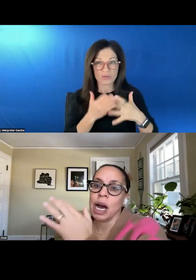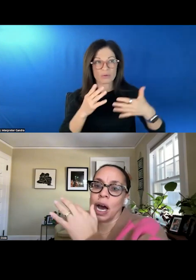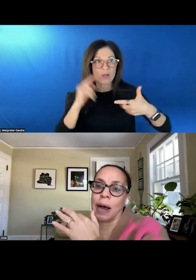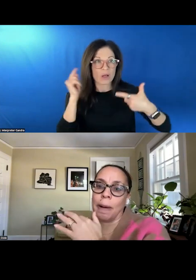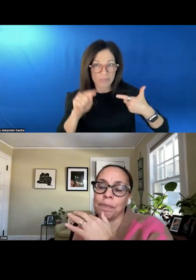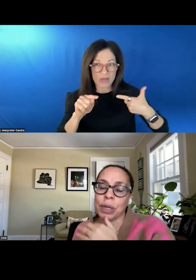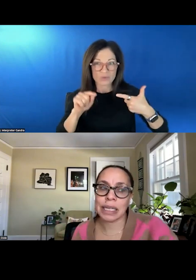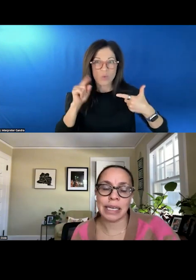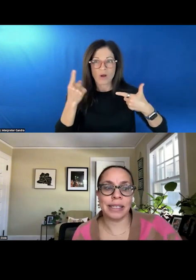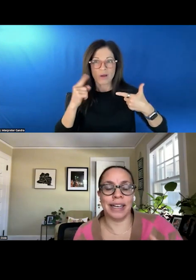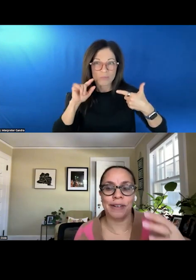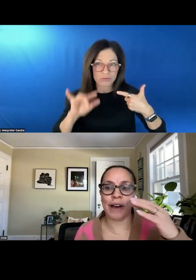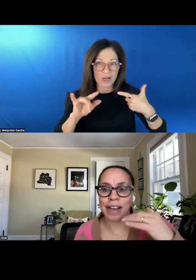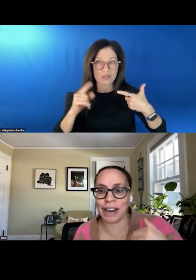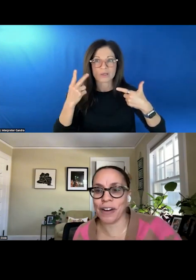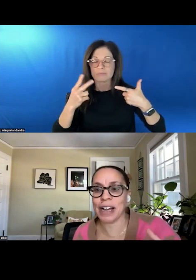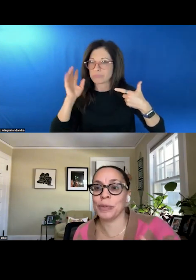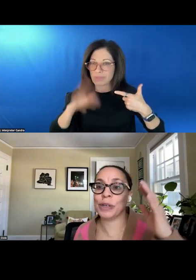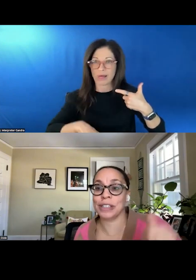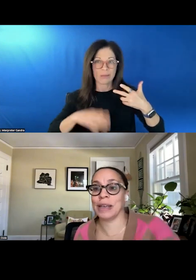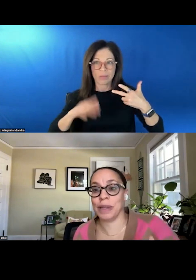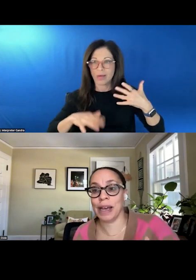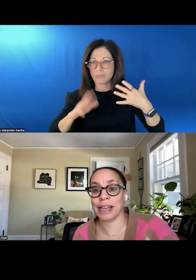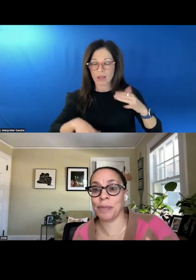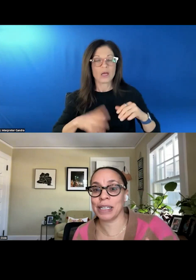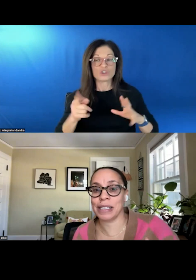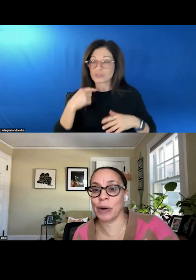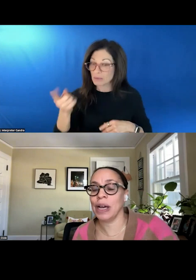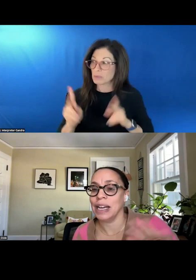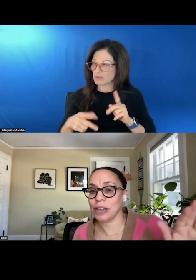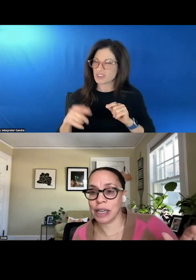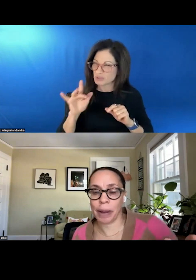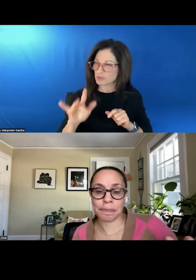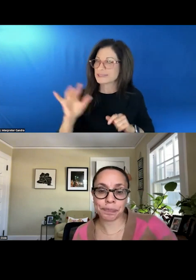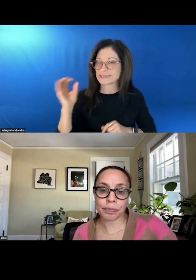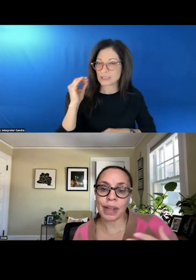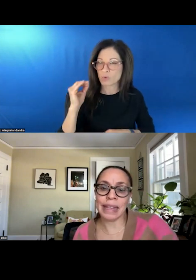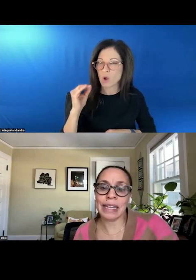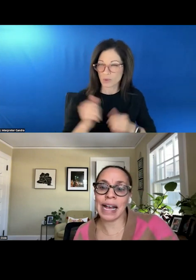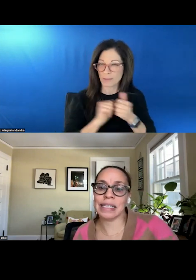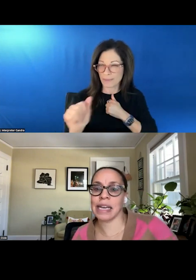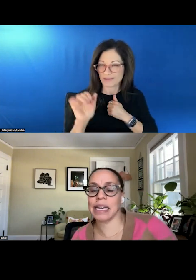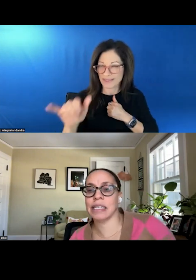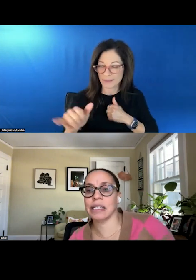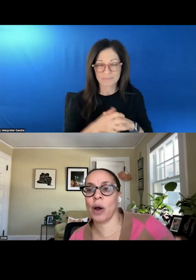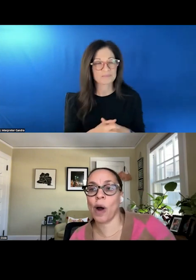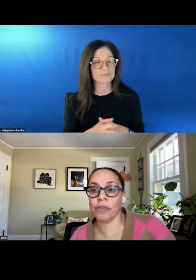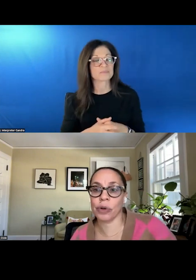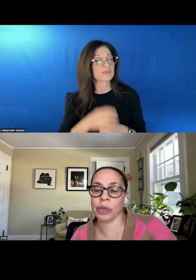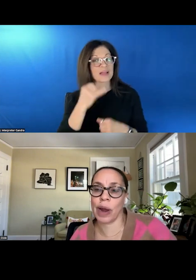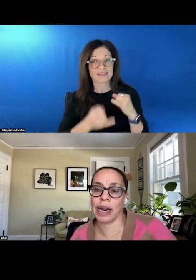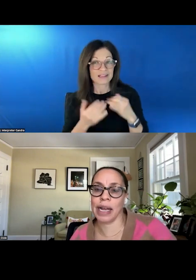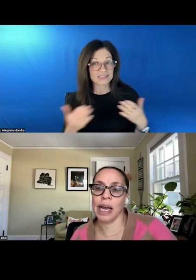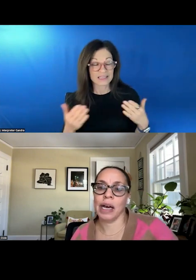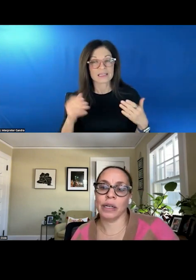message, please advise people you can just skip, can press 0, you can skip it. And the last thing is that while